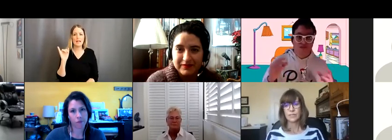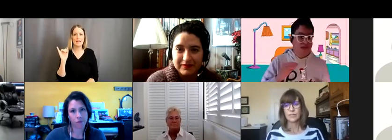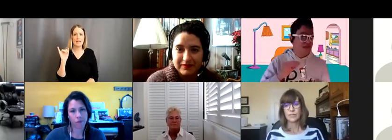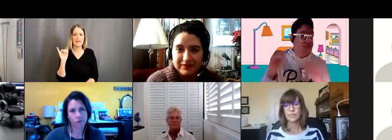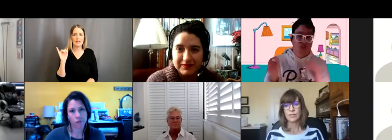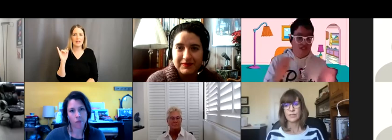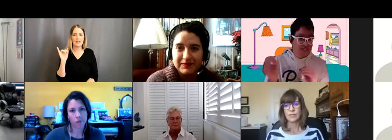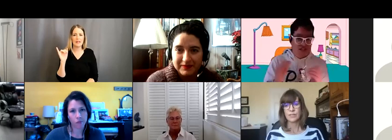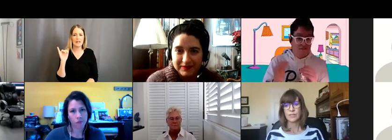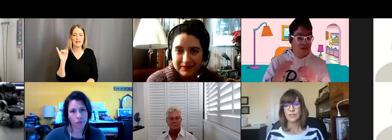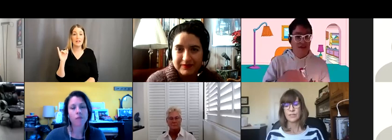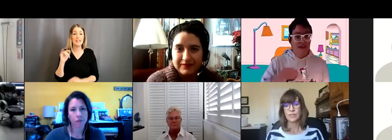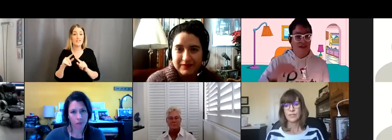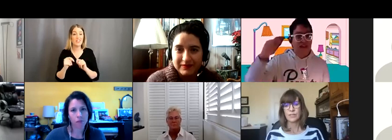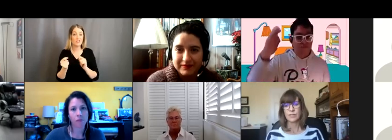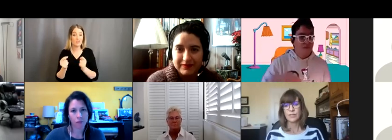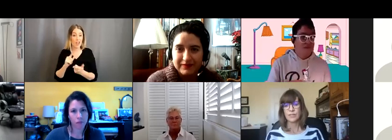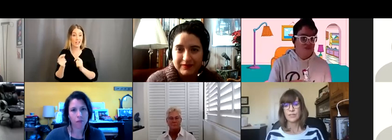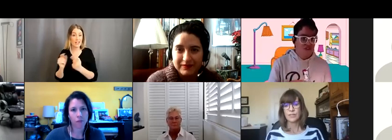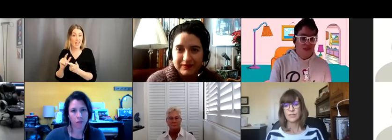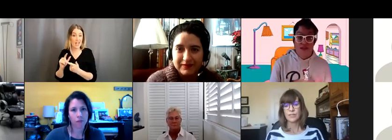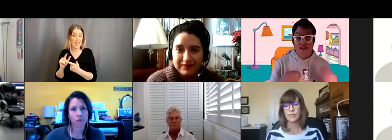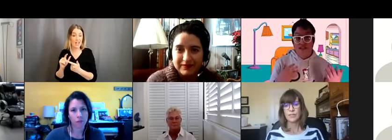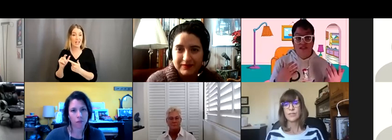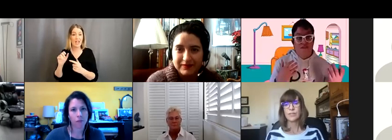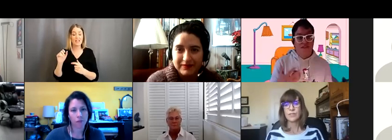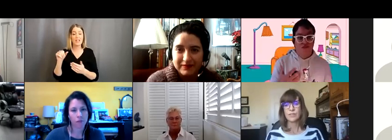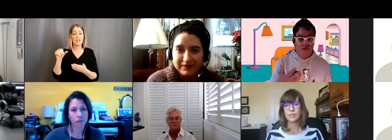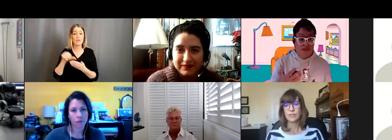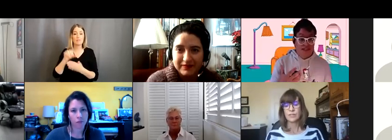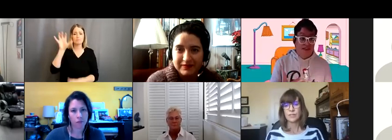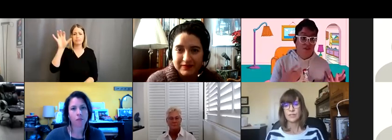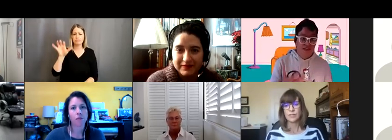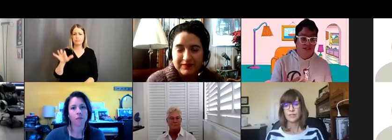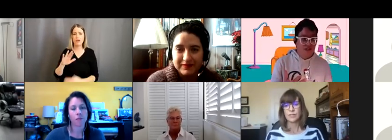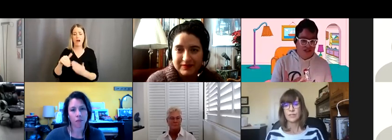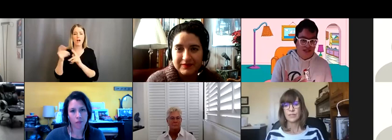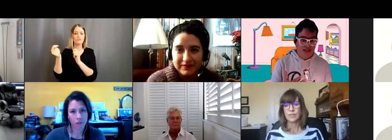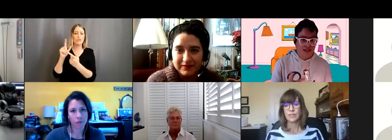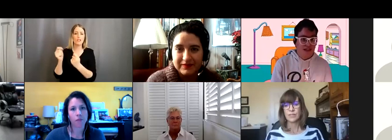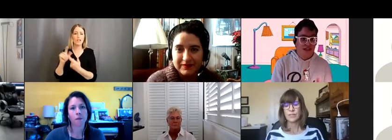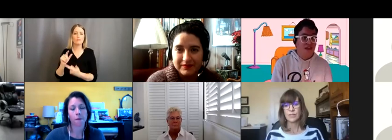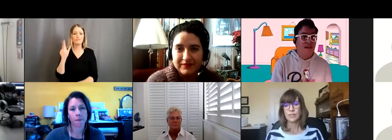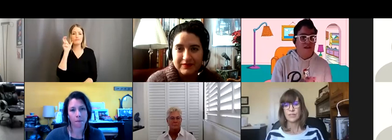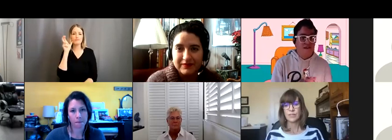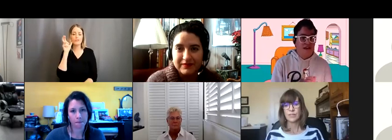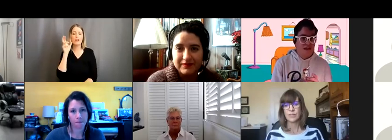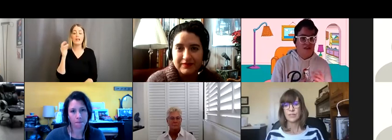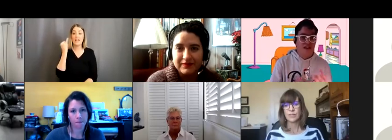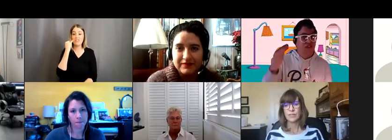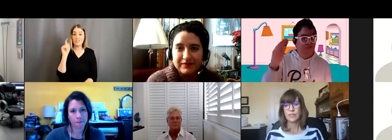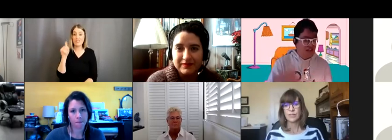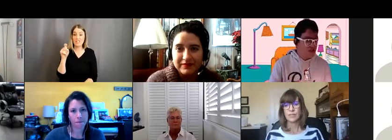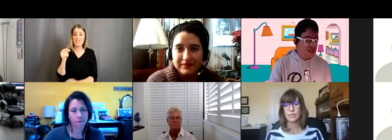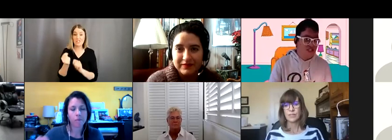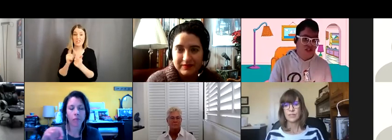huge leaps in being able to translate stuff and like have web pages all translated. But in the sense of a physical space, like if you need something translated, like if you need to